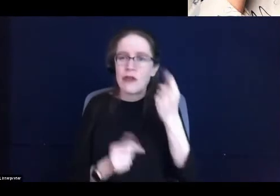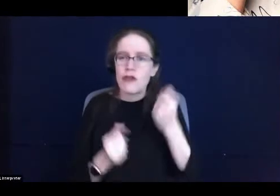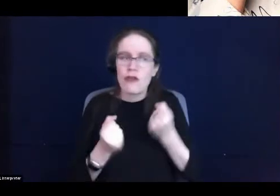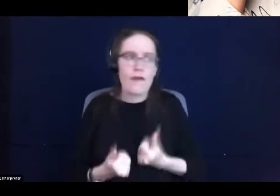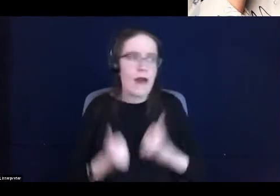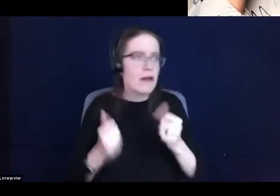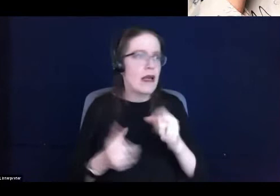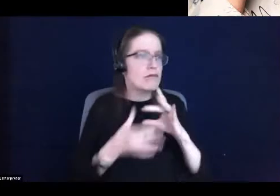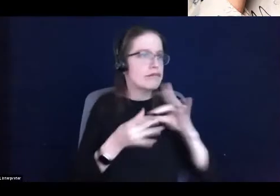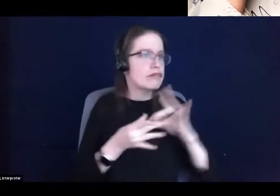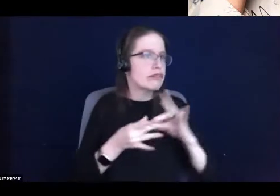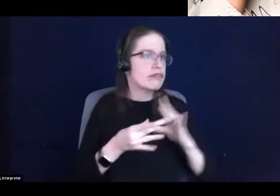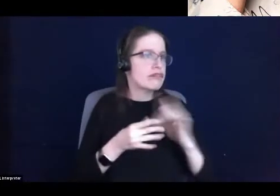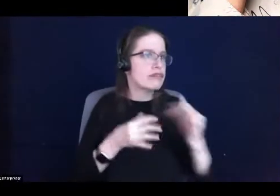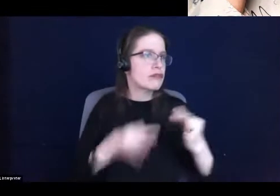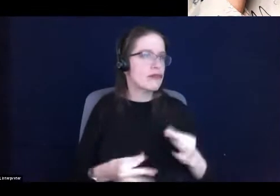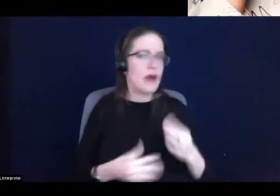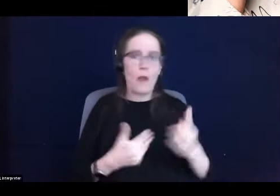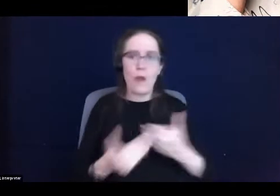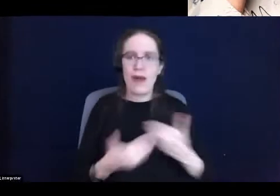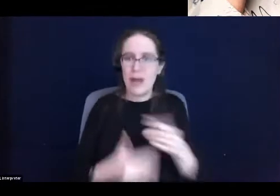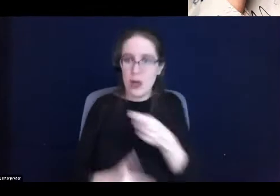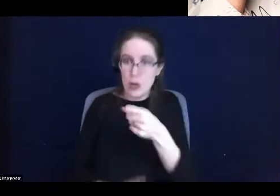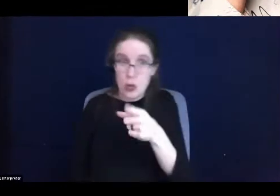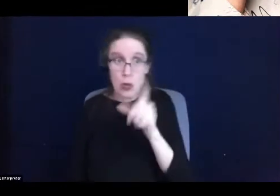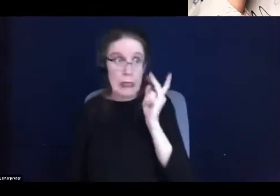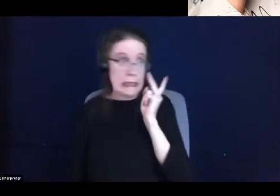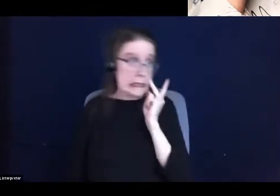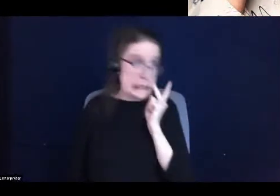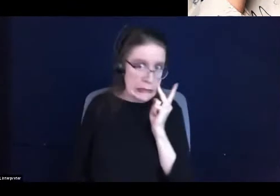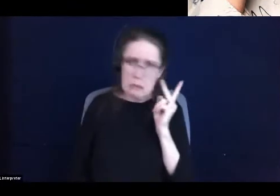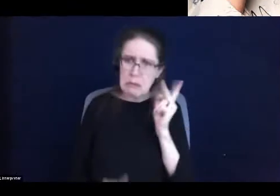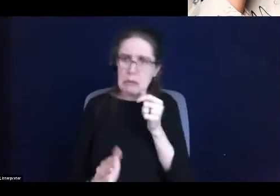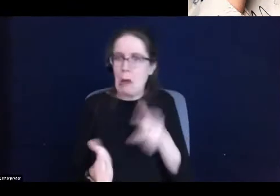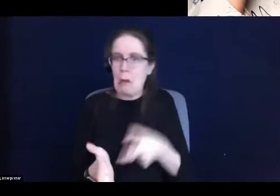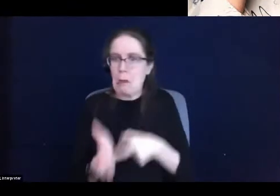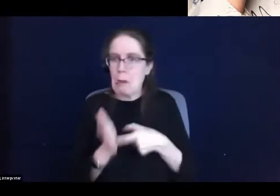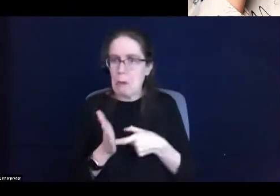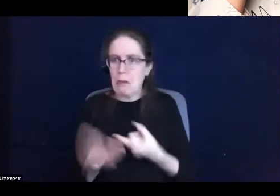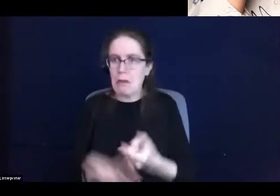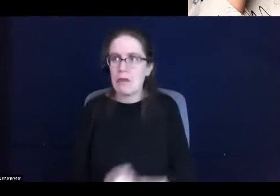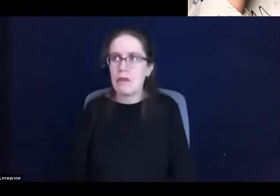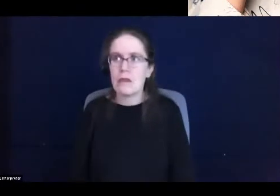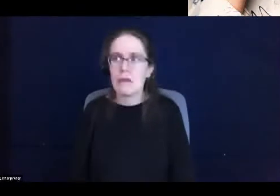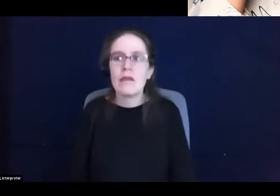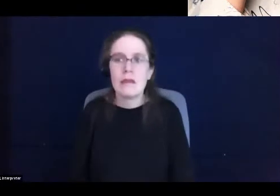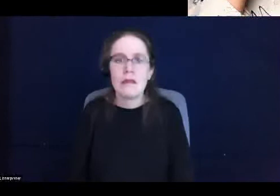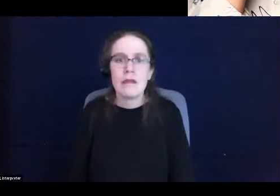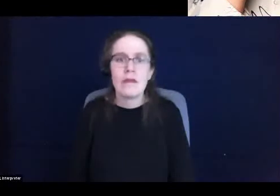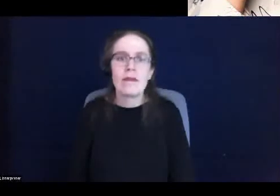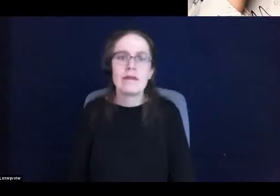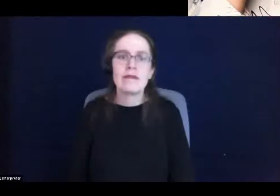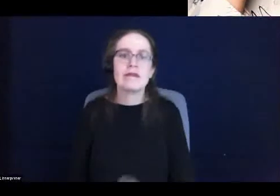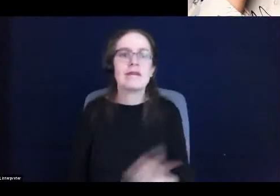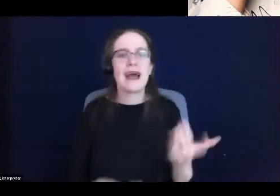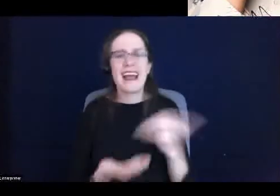as much detail as possible. And you don't have to see it for it to work. And this one, again, in particular, is engaging